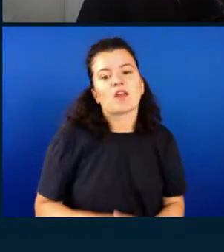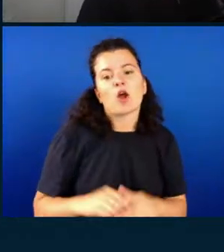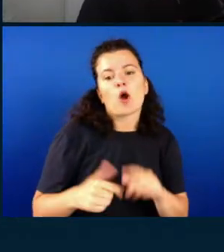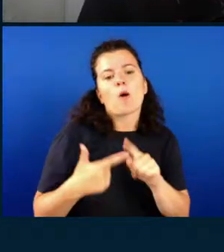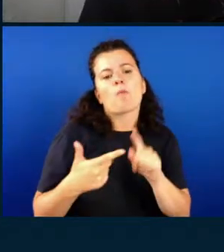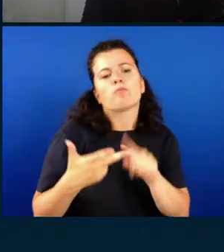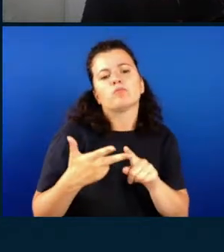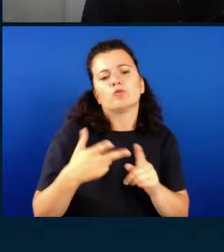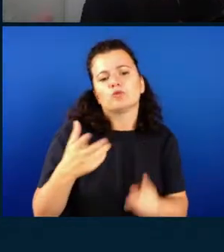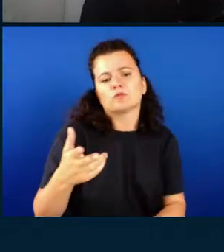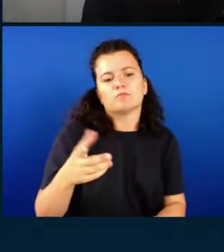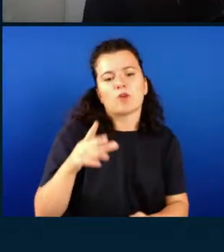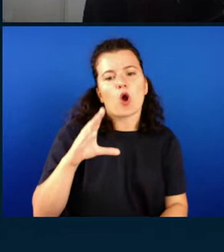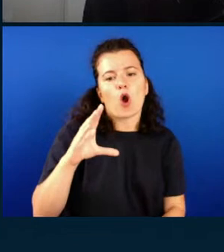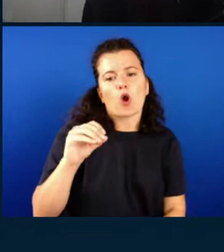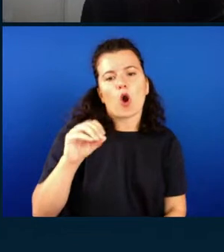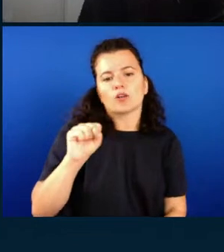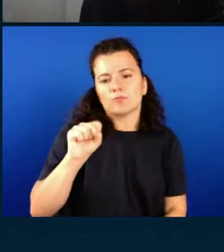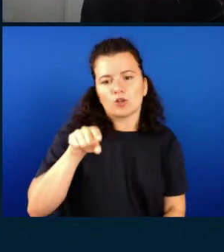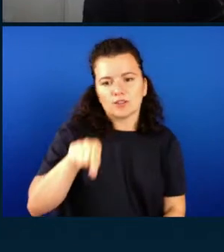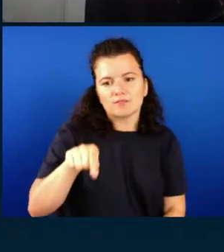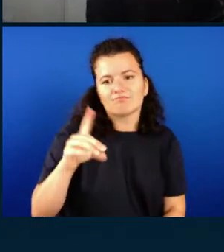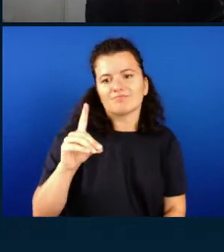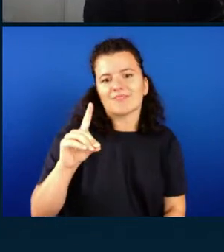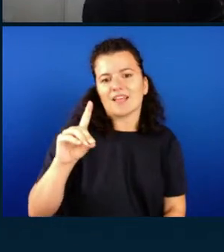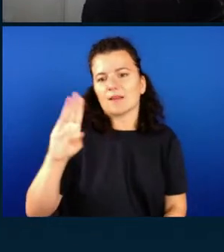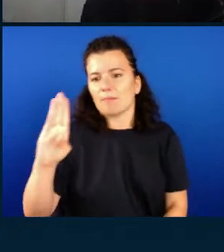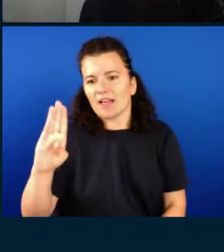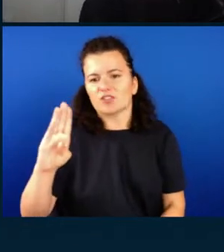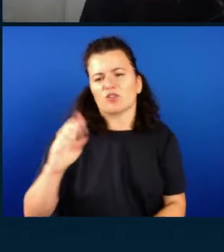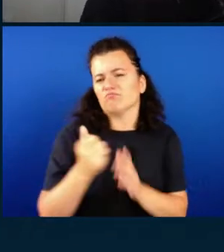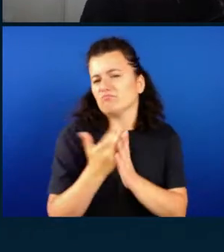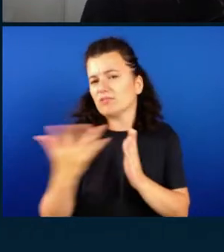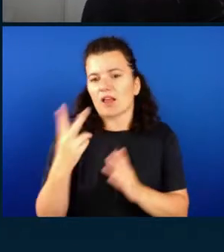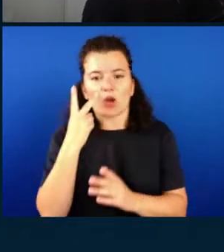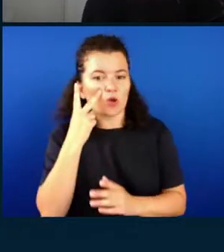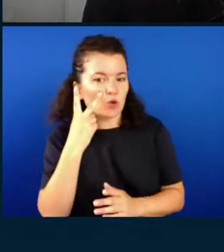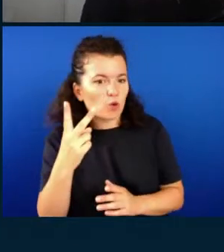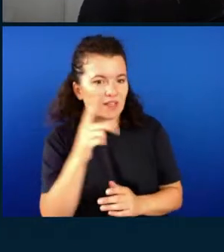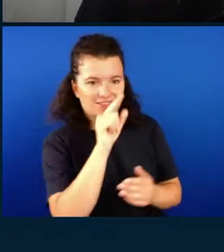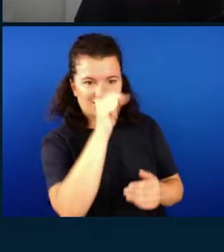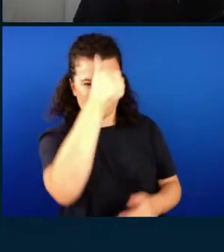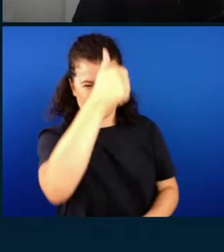databases. So I have blog posts on that. You can find them all in the serverless category.